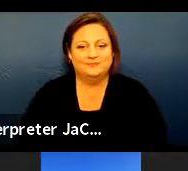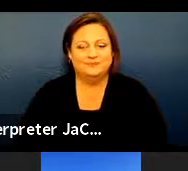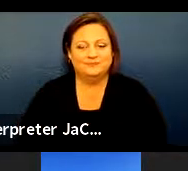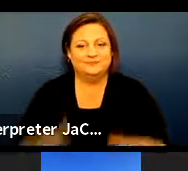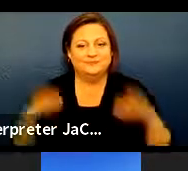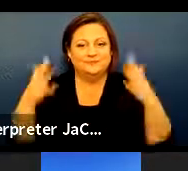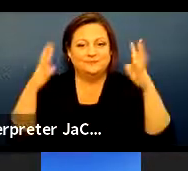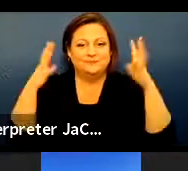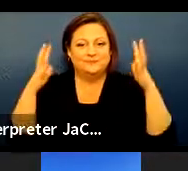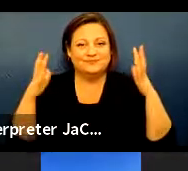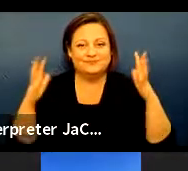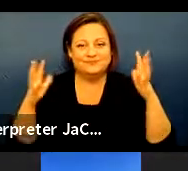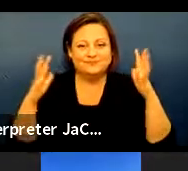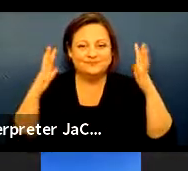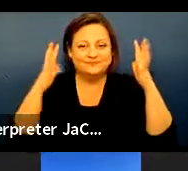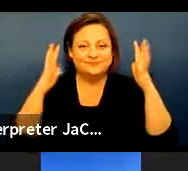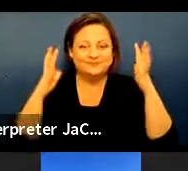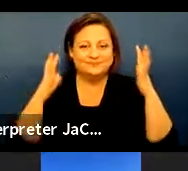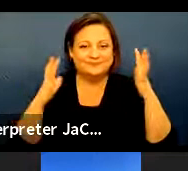Woo! Woo!